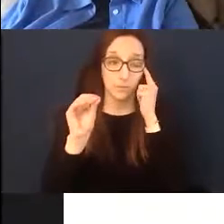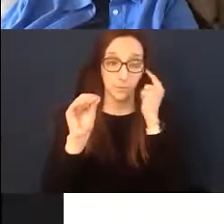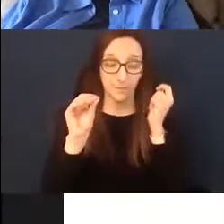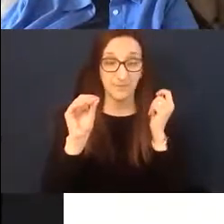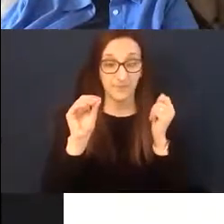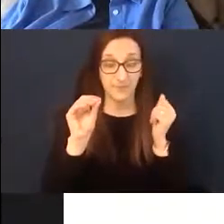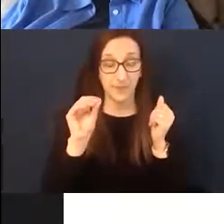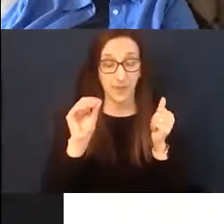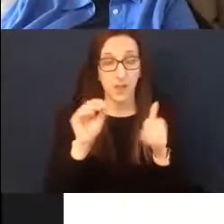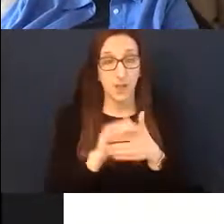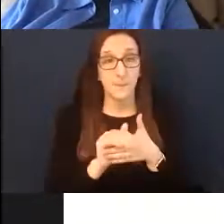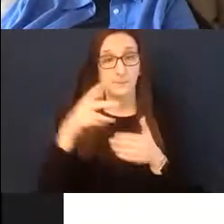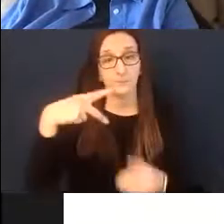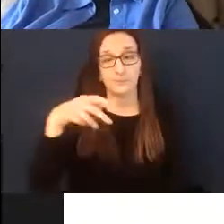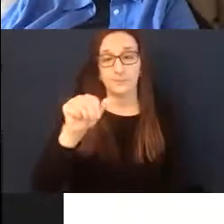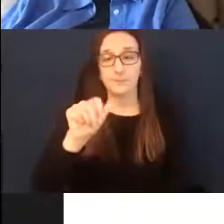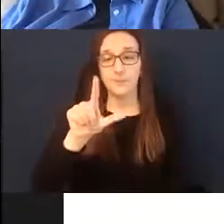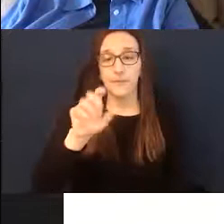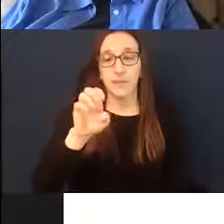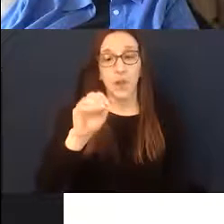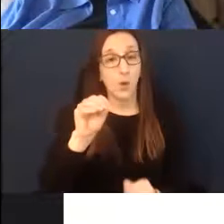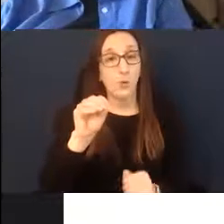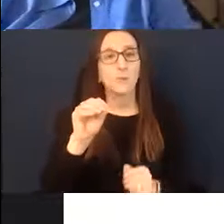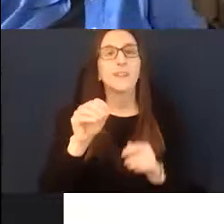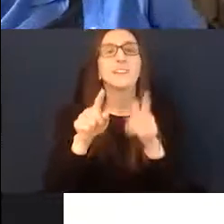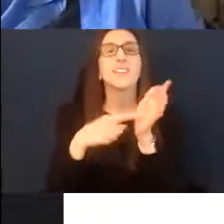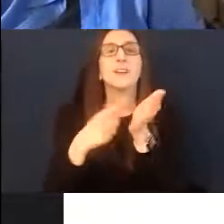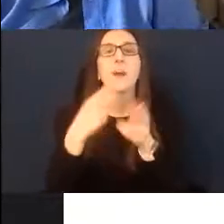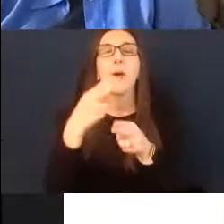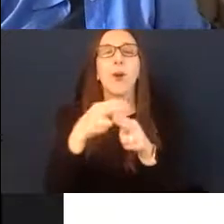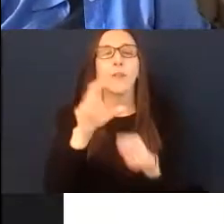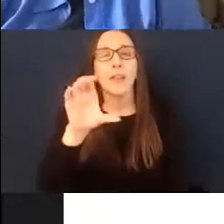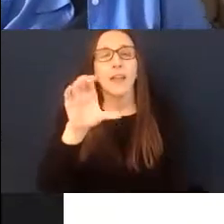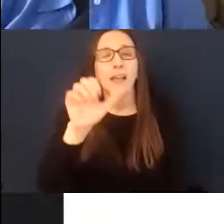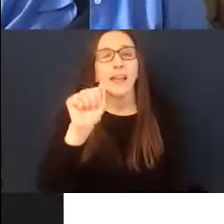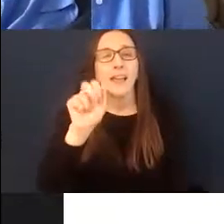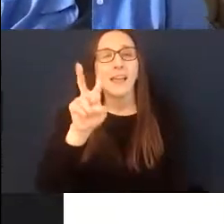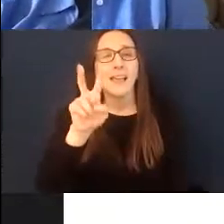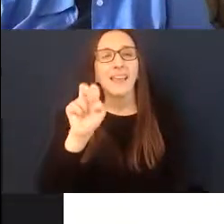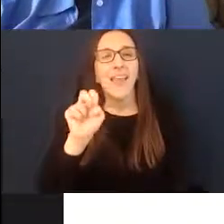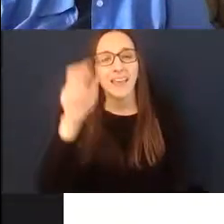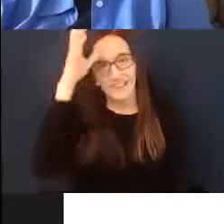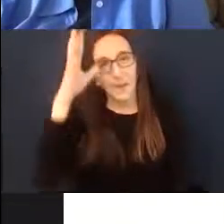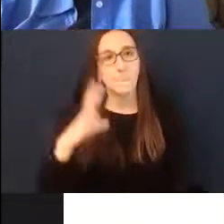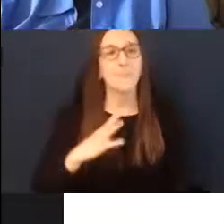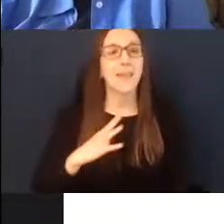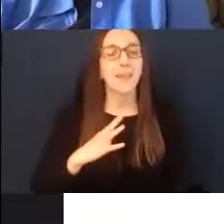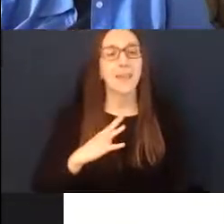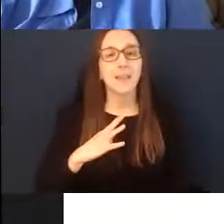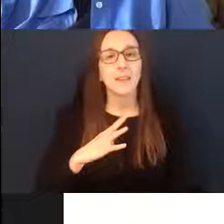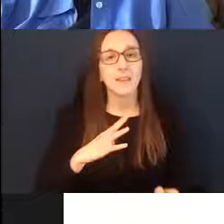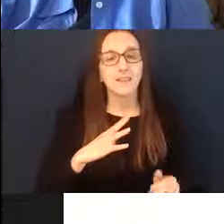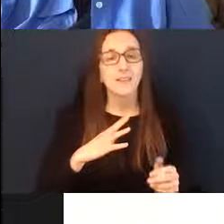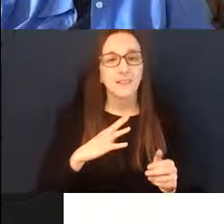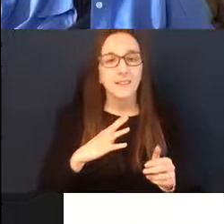the Paleo diet, which is also known as the caveman, Stone Age, or the warrior diet. So this is